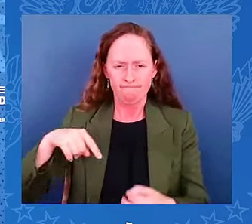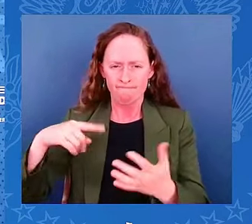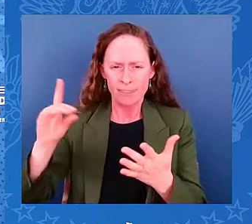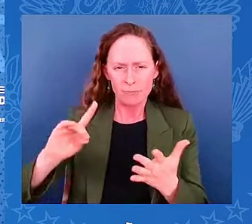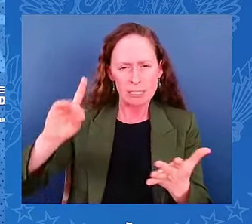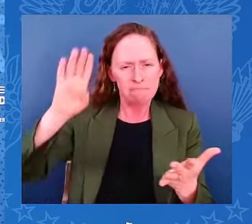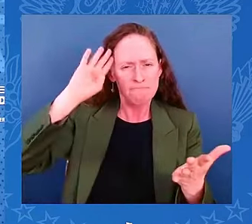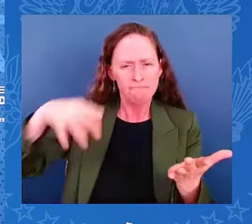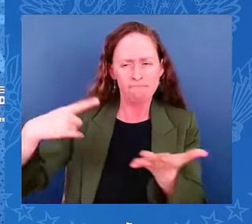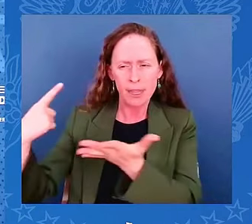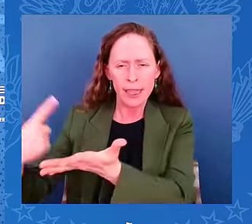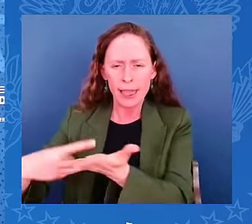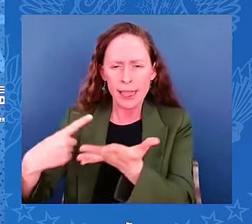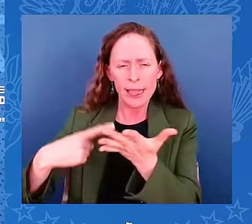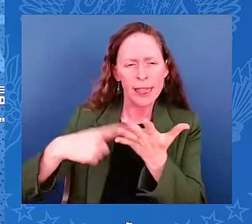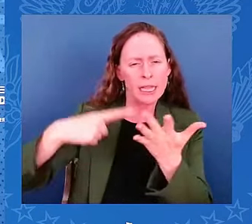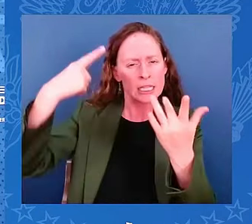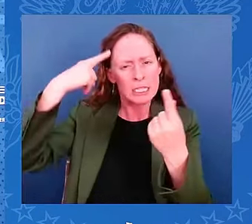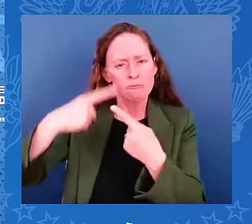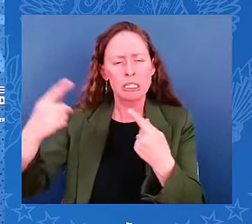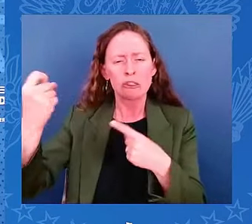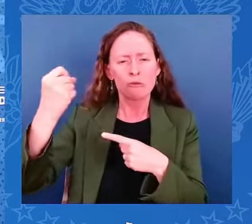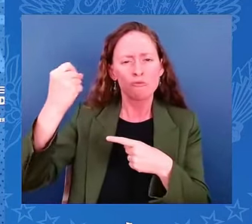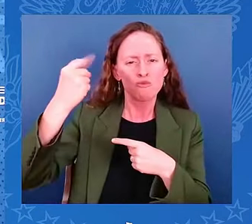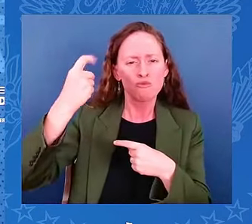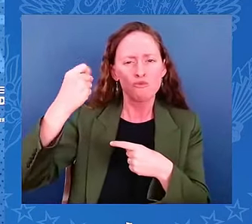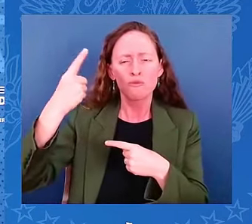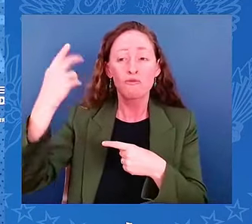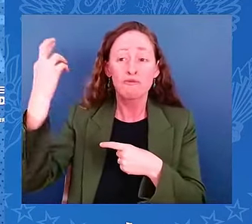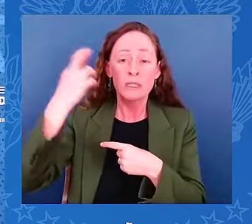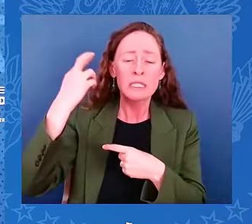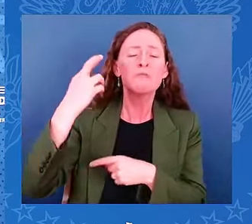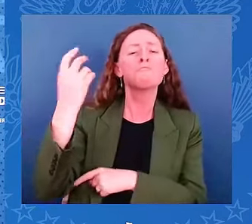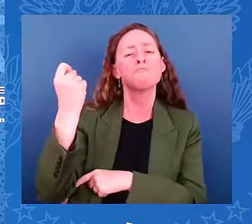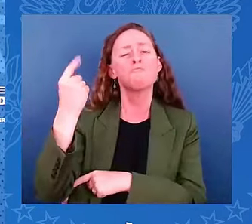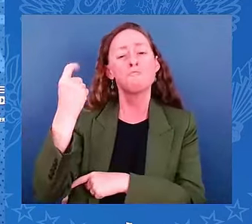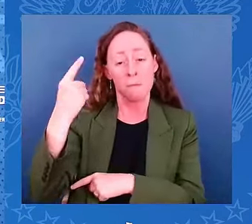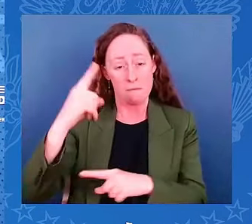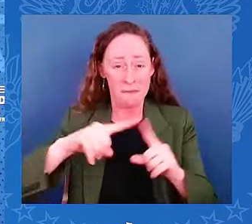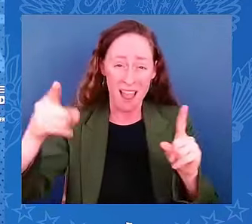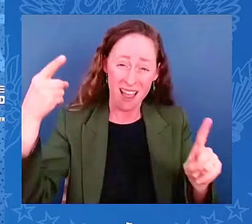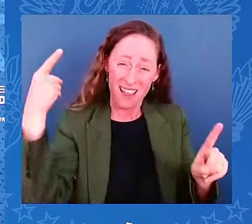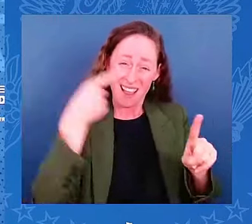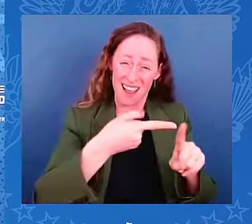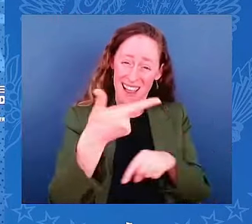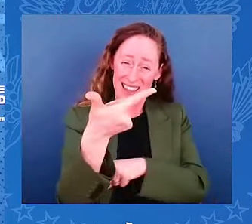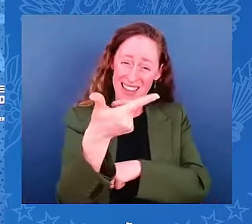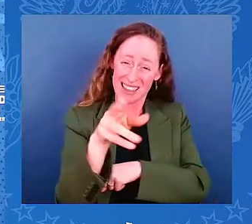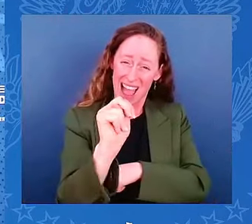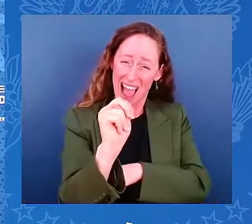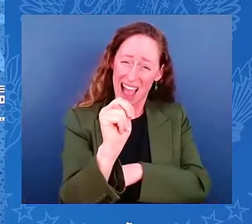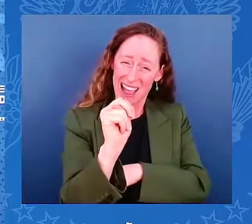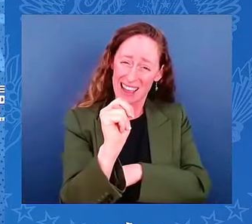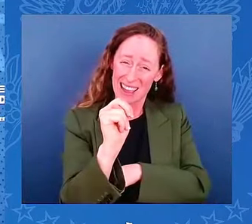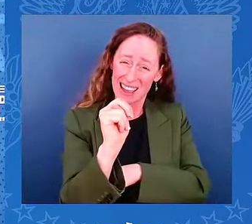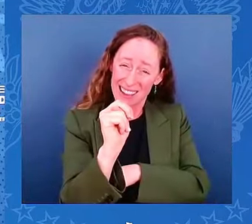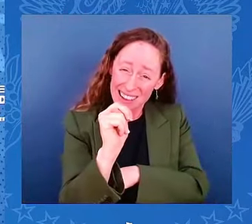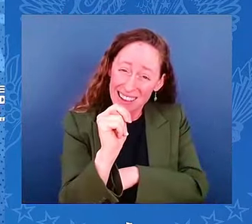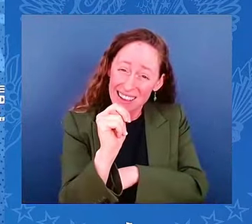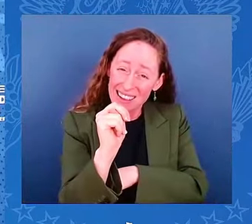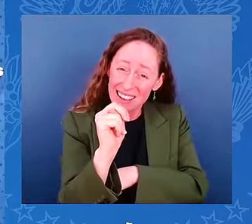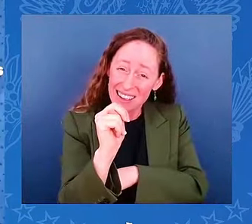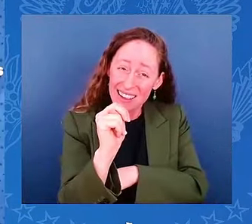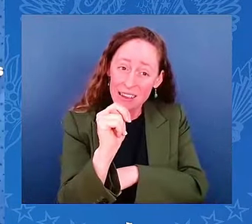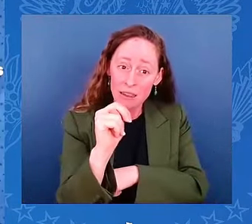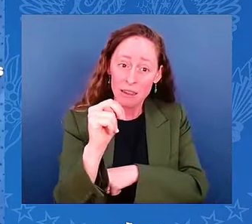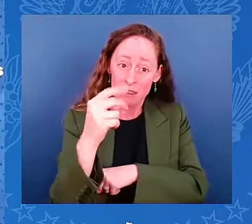of their argument. What in God's name is the rationale for taking away the alcohol, tobacco, and firearms?